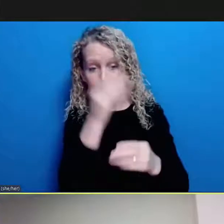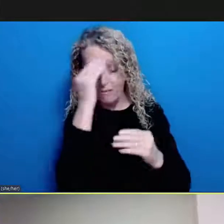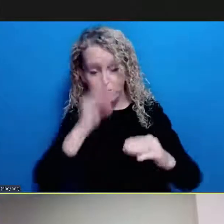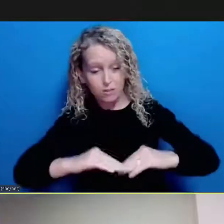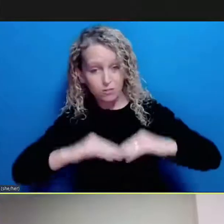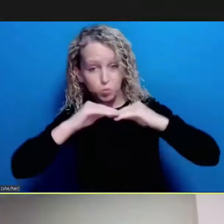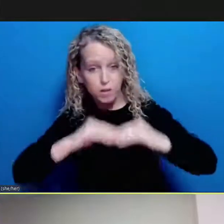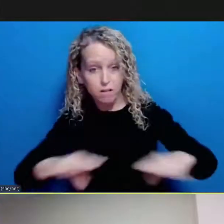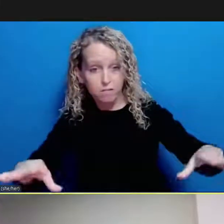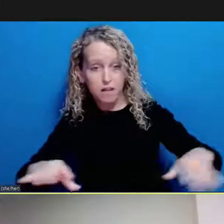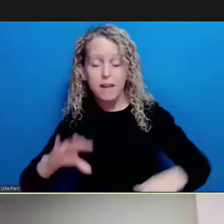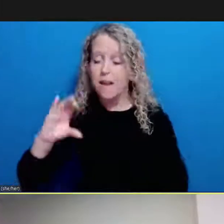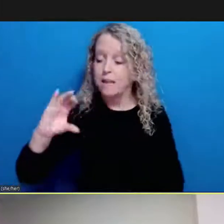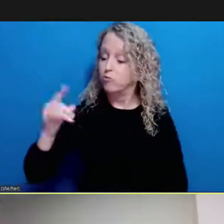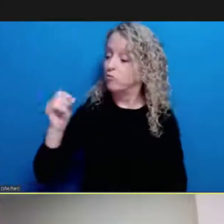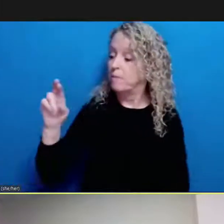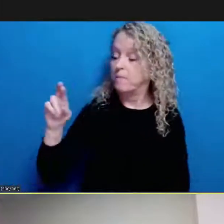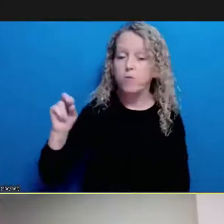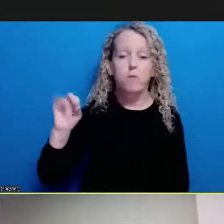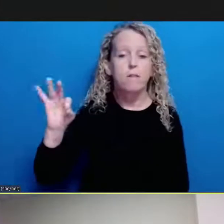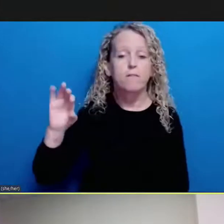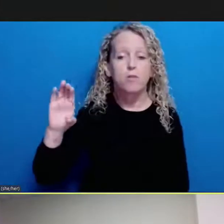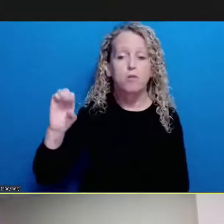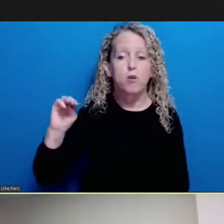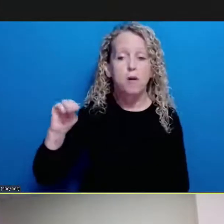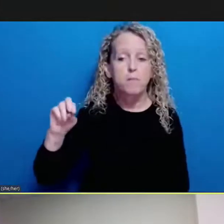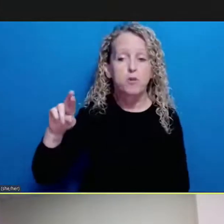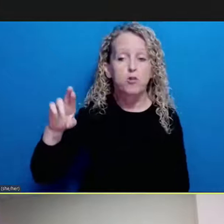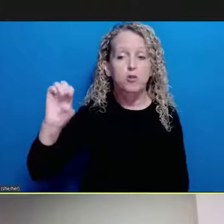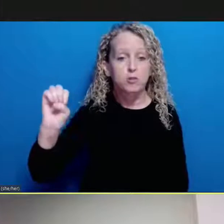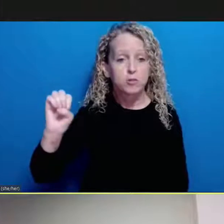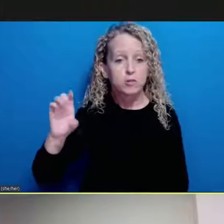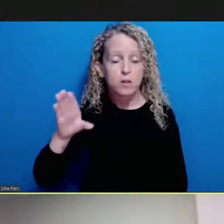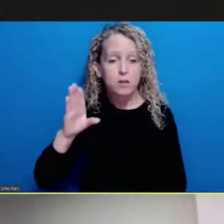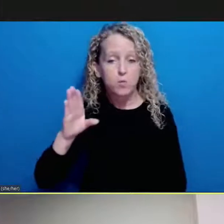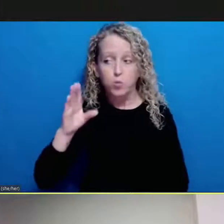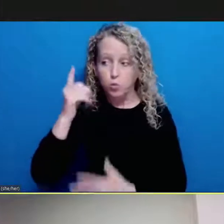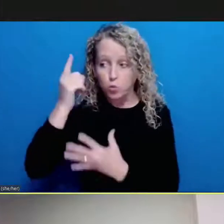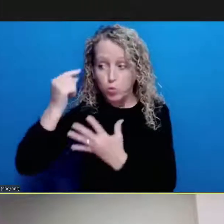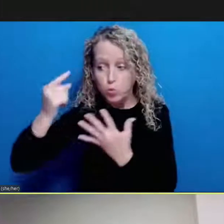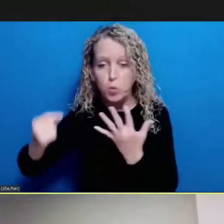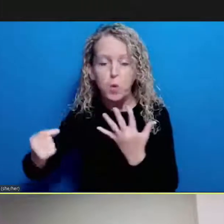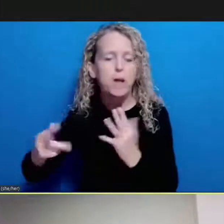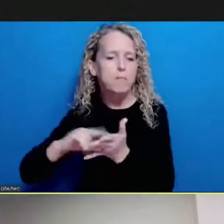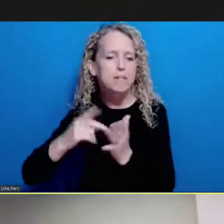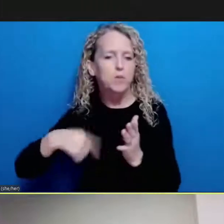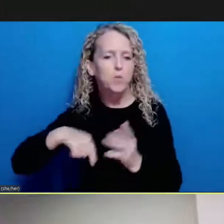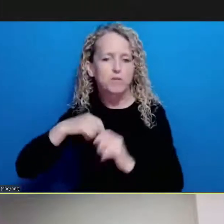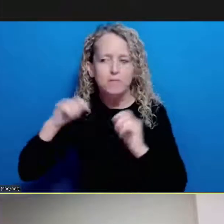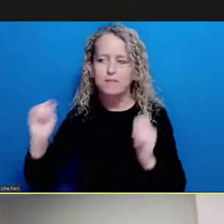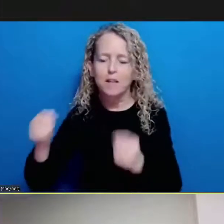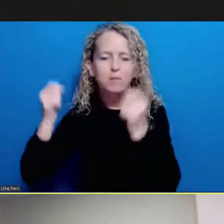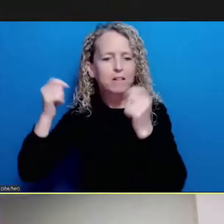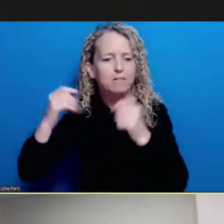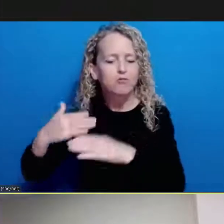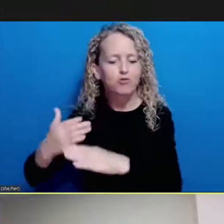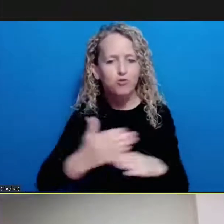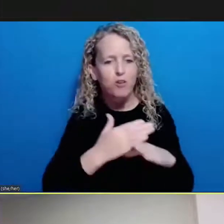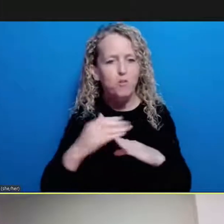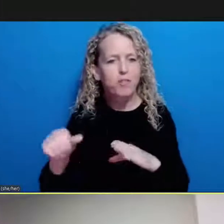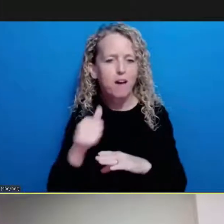are doing so much that we're celebrating and we're sharing those successes with other jurisdictions and with other